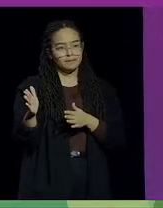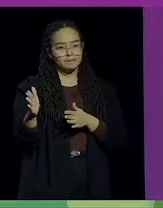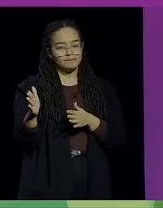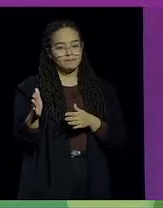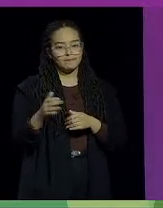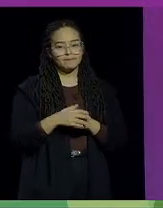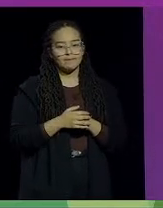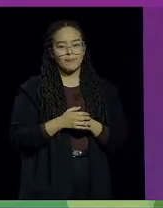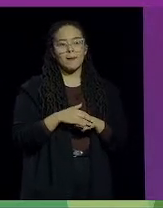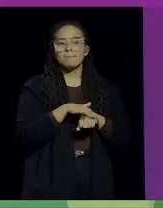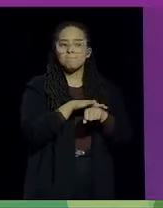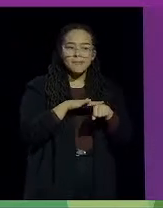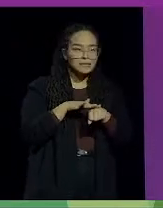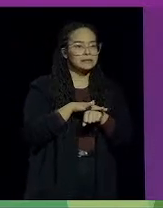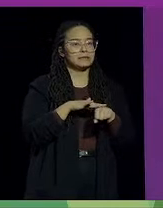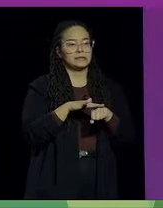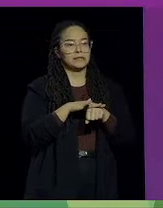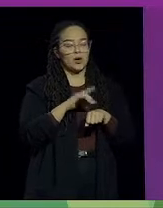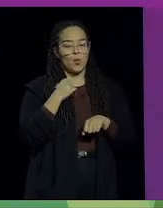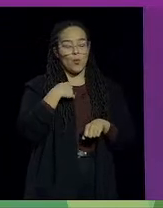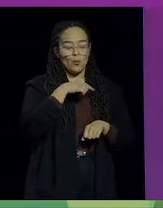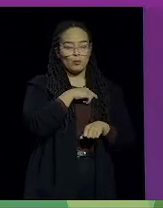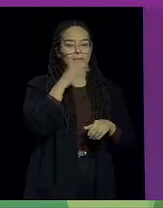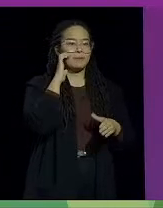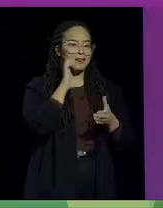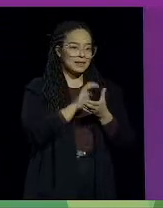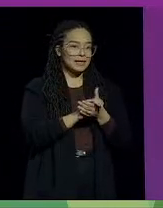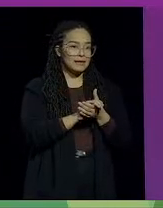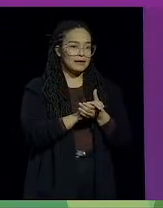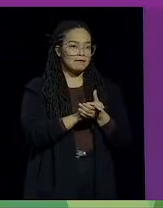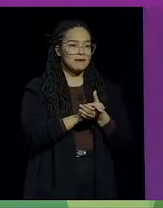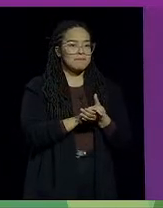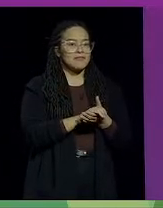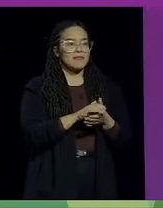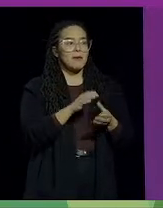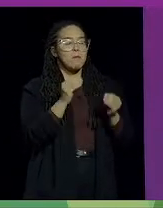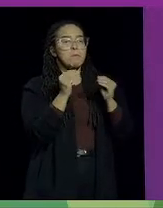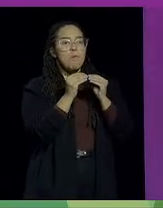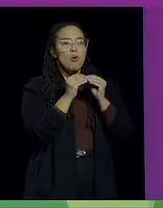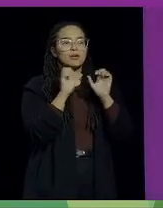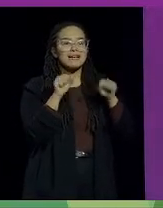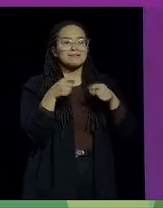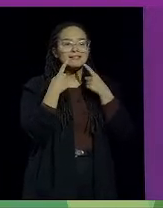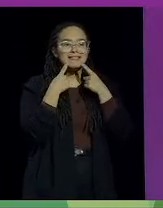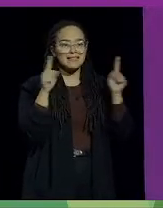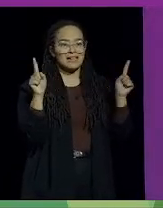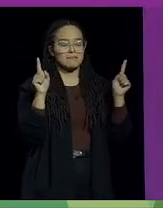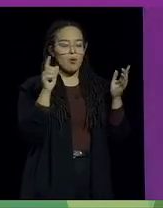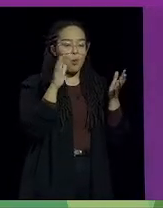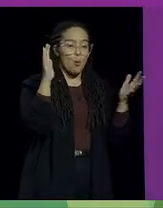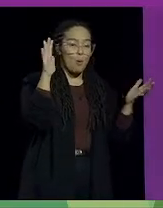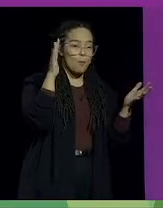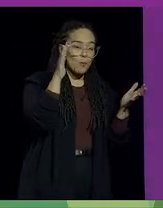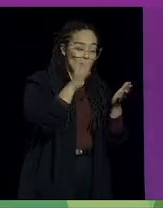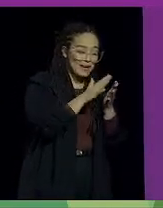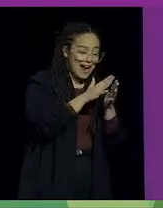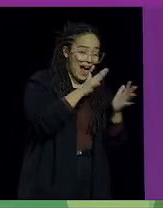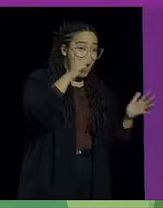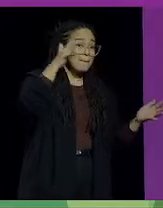strategy. On a fundamental level, we believe that in this area more can be achieved by opening